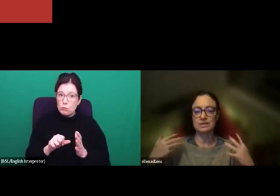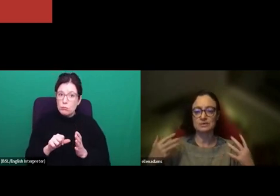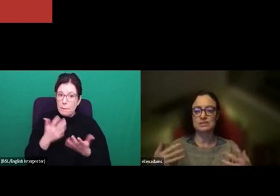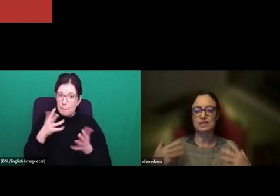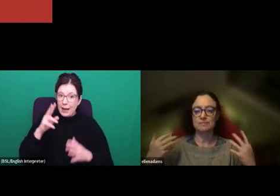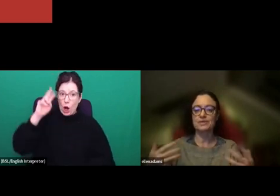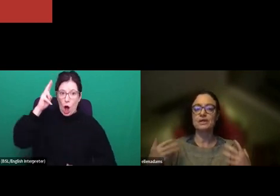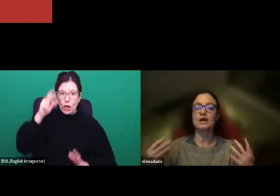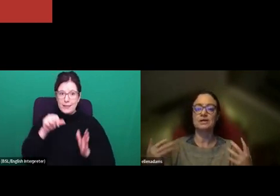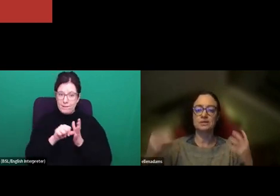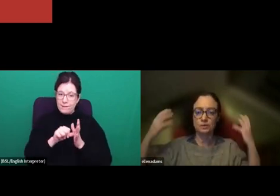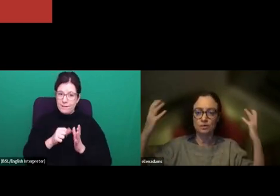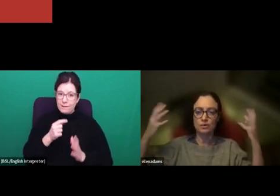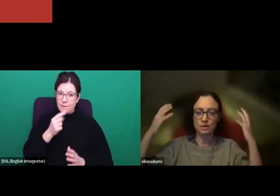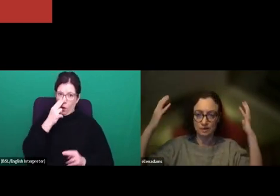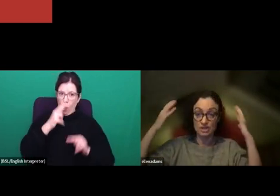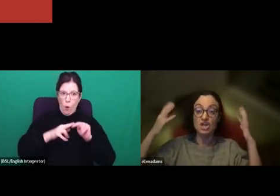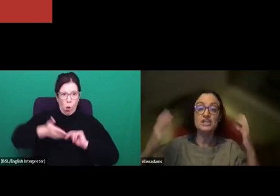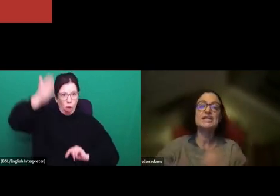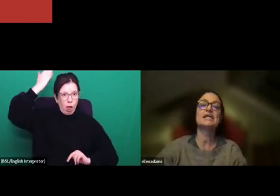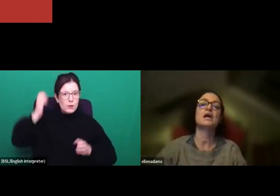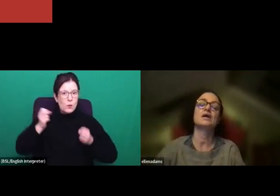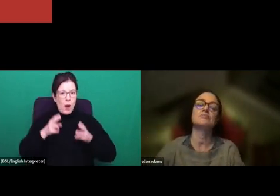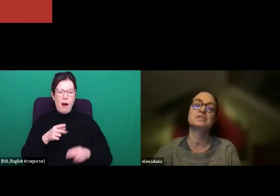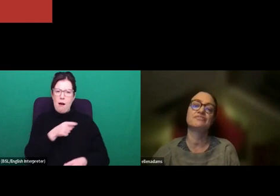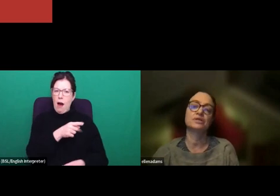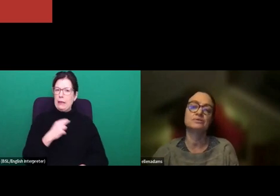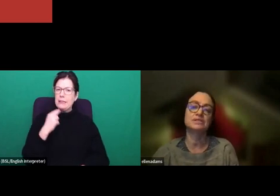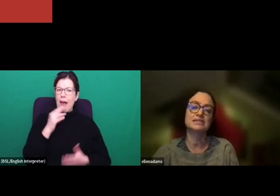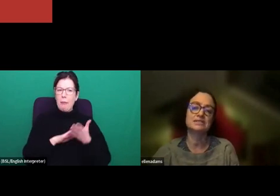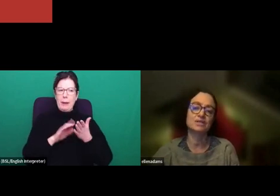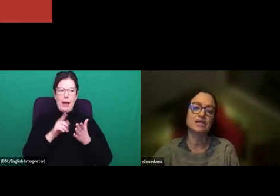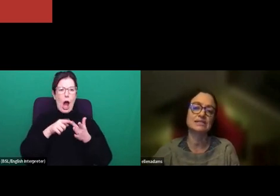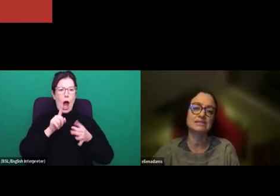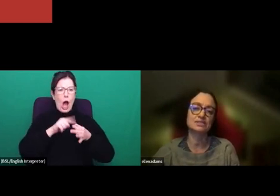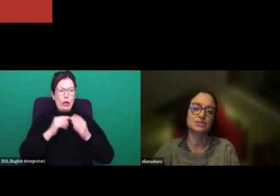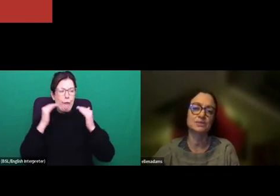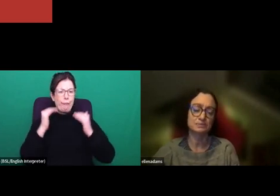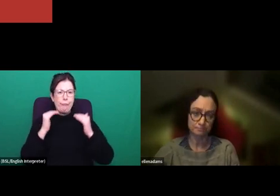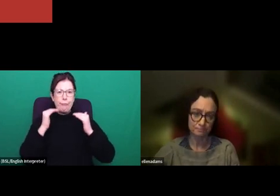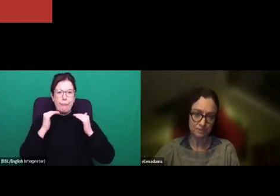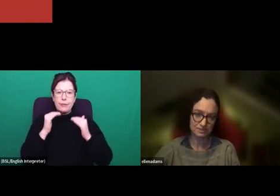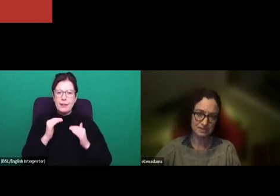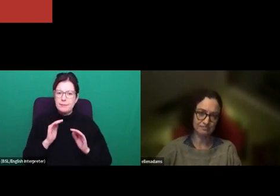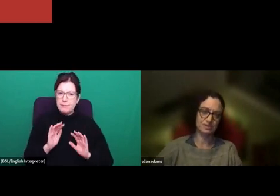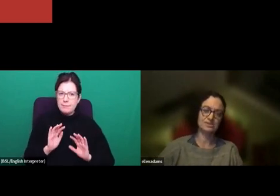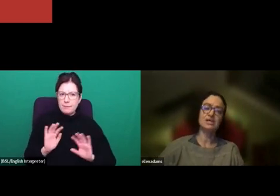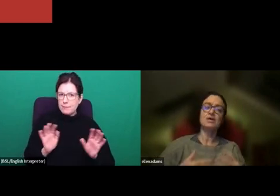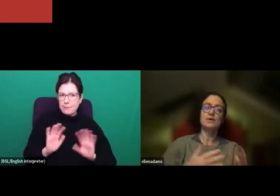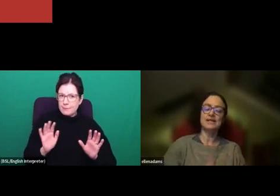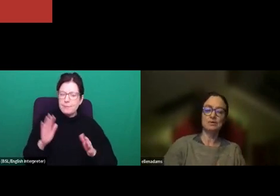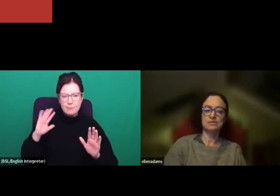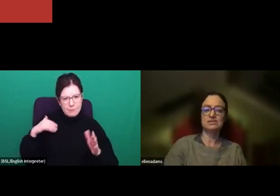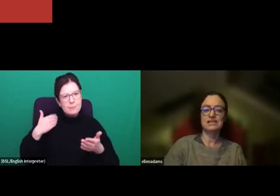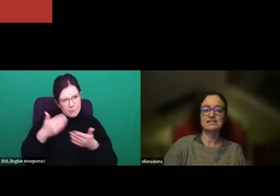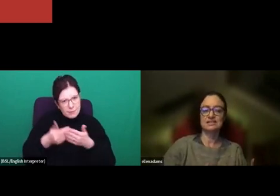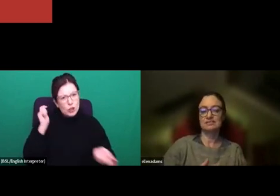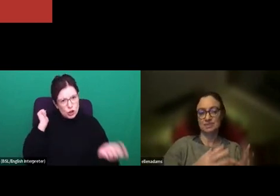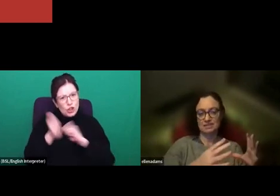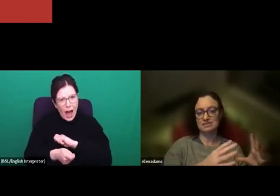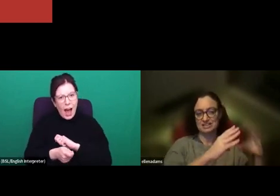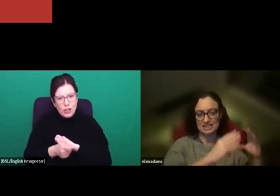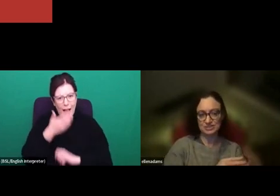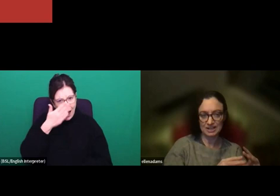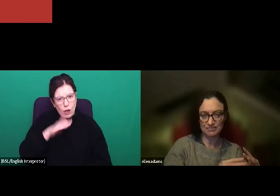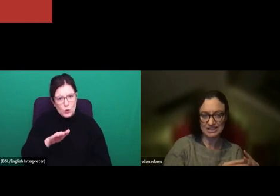you know, there was an IQ or an learning difficulties related to deafness. We now understand